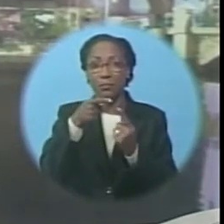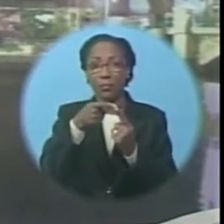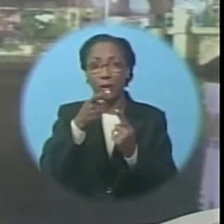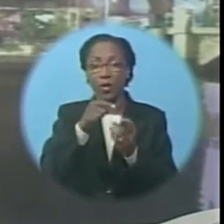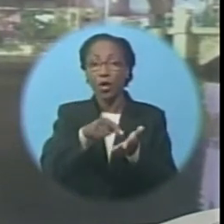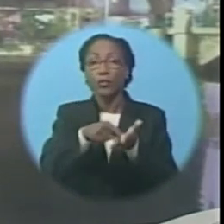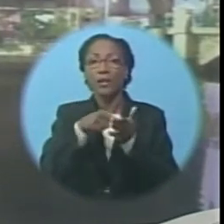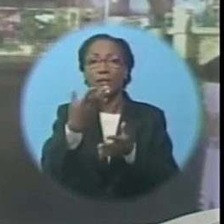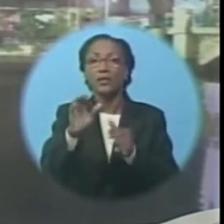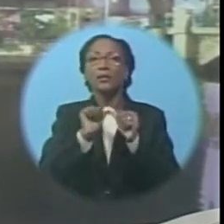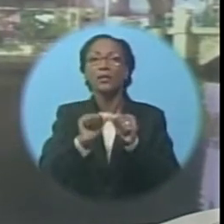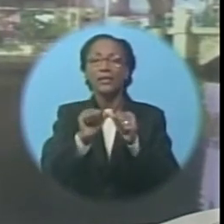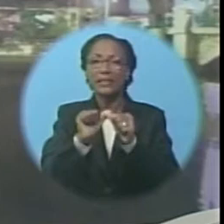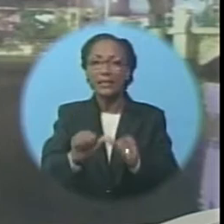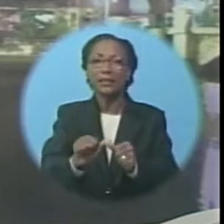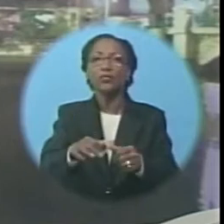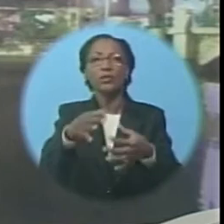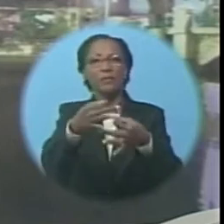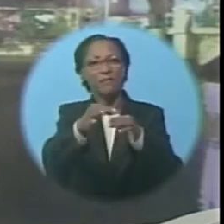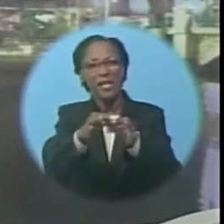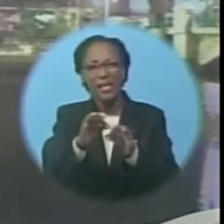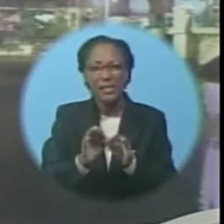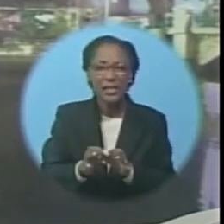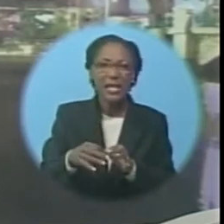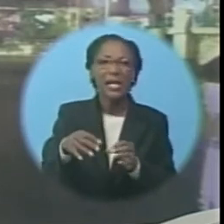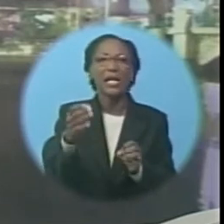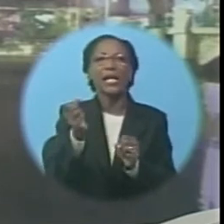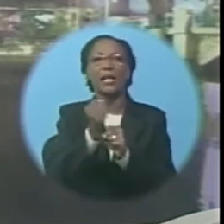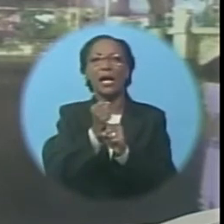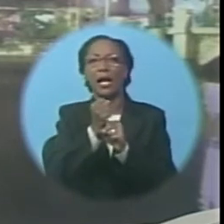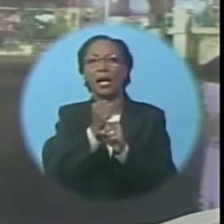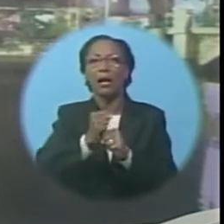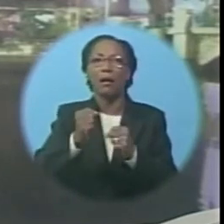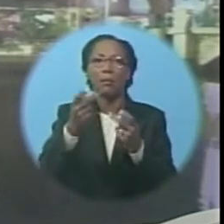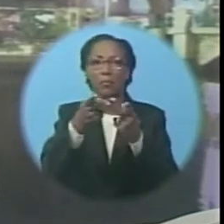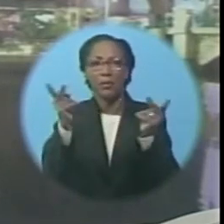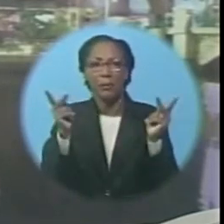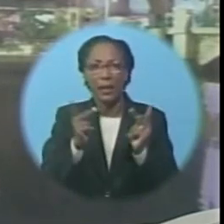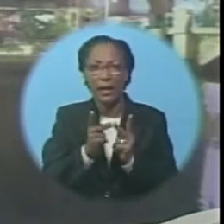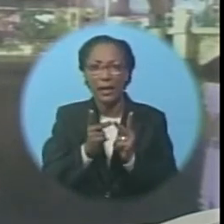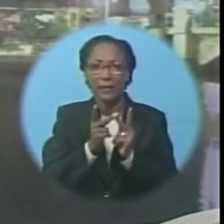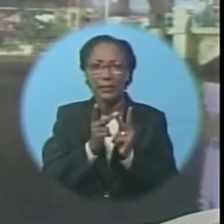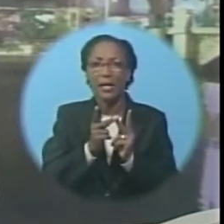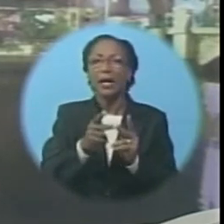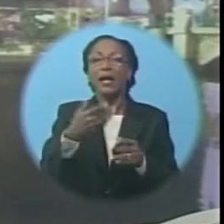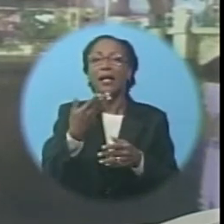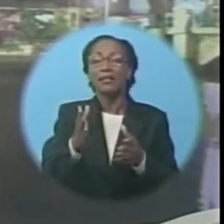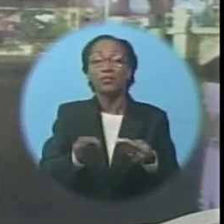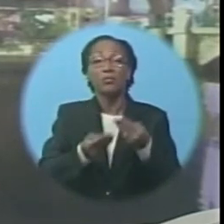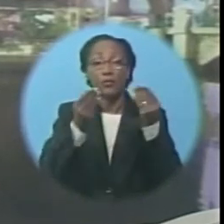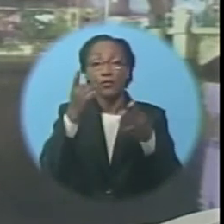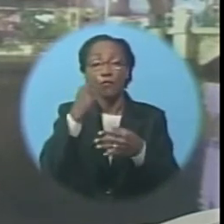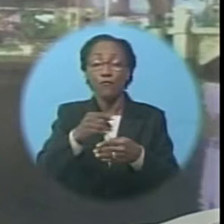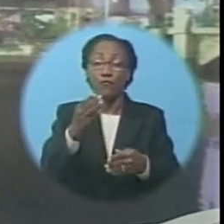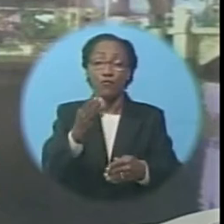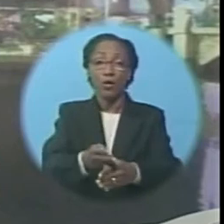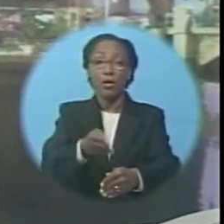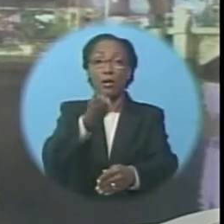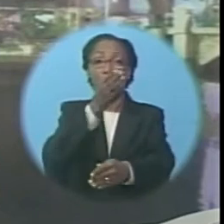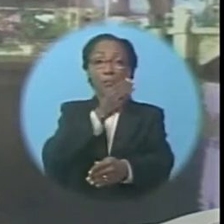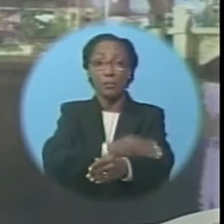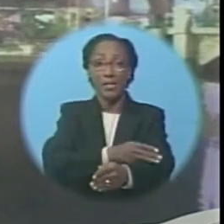continuous maintenance of the property, and there is also provision for a major upgrade. He says this is absolutely necessary